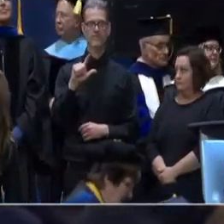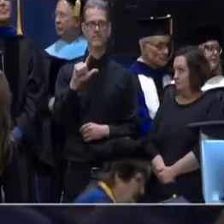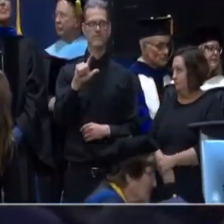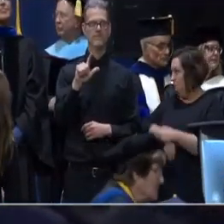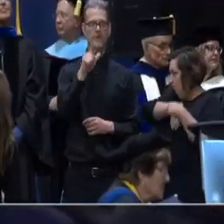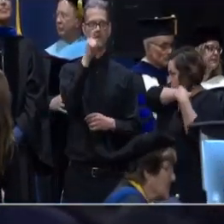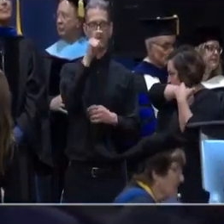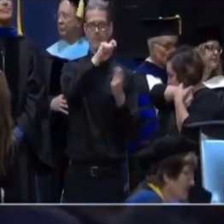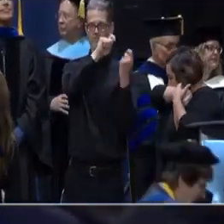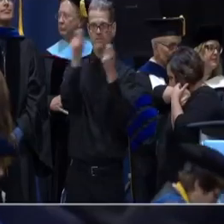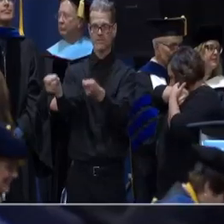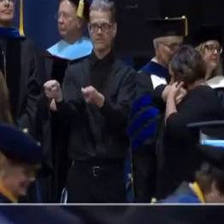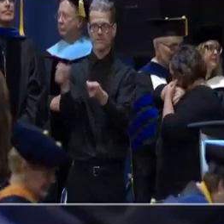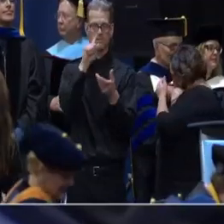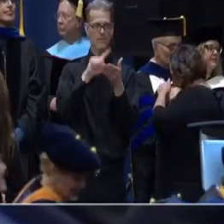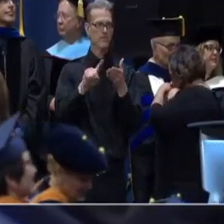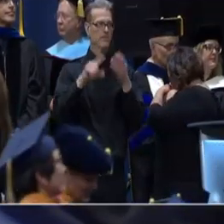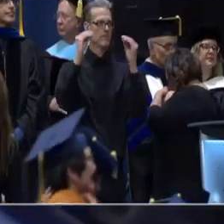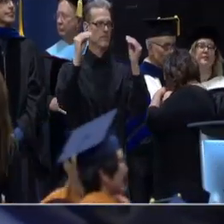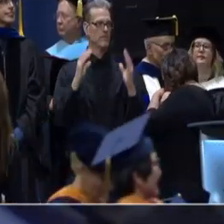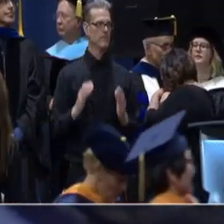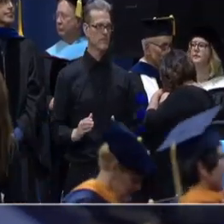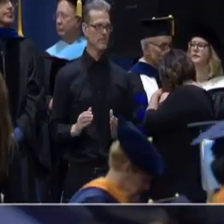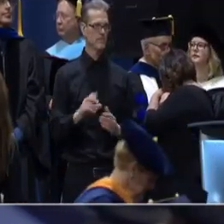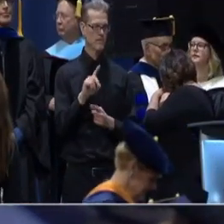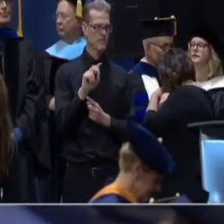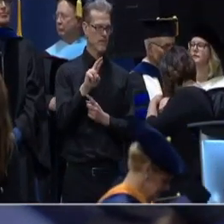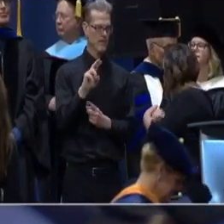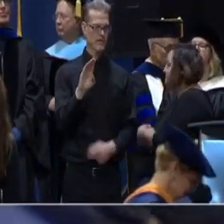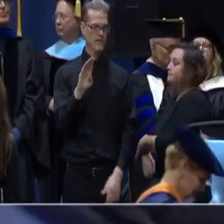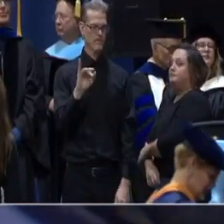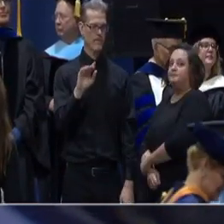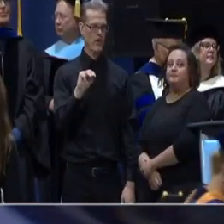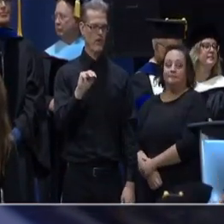DiCosmo is being hooded by research professor Dr. Birnbaum.